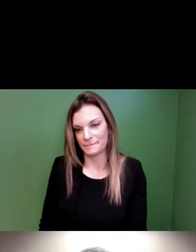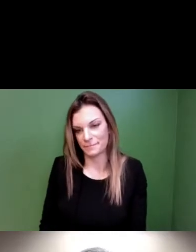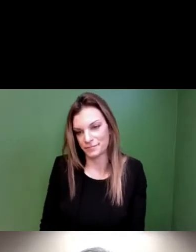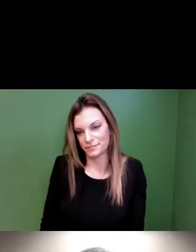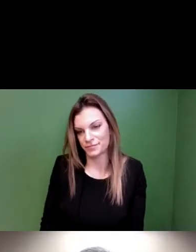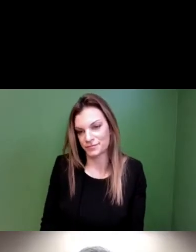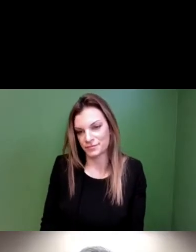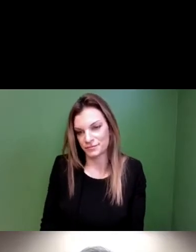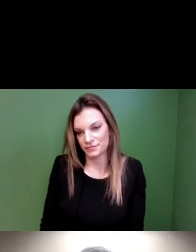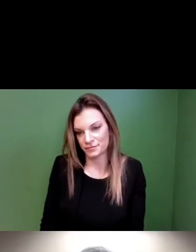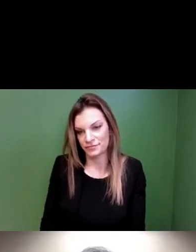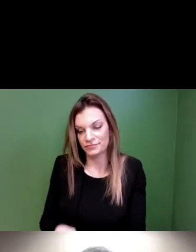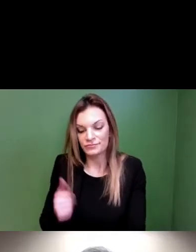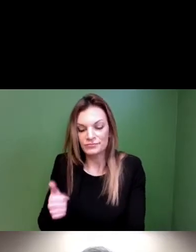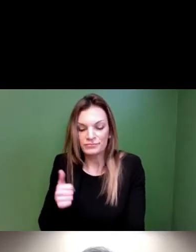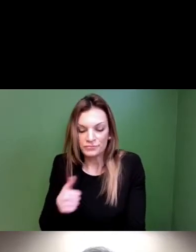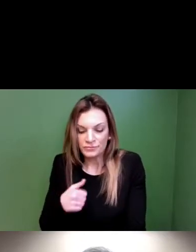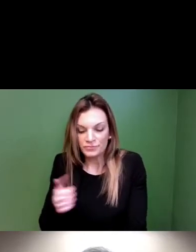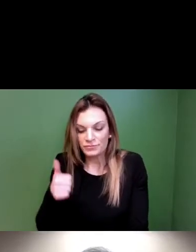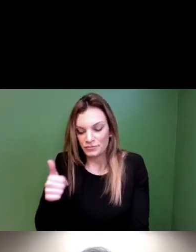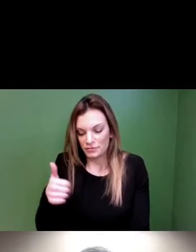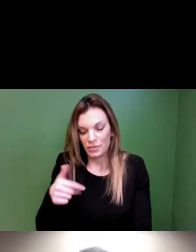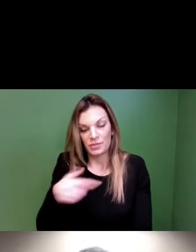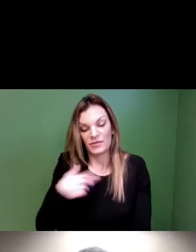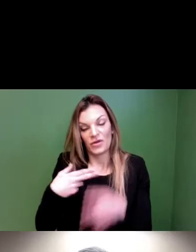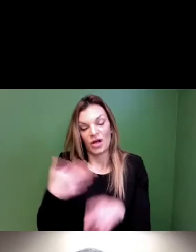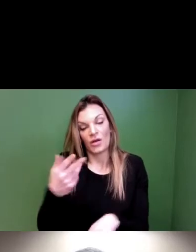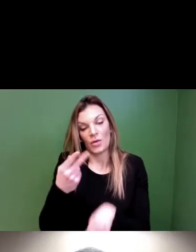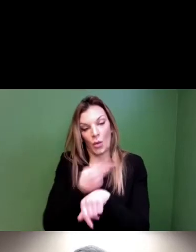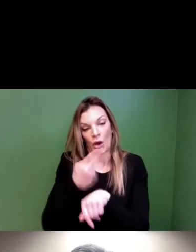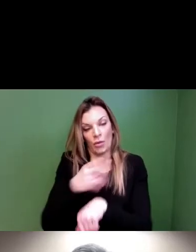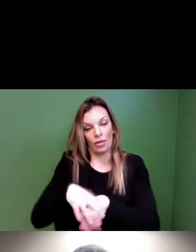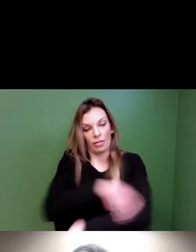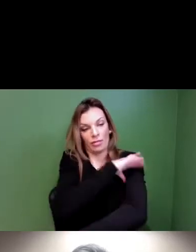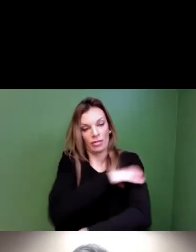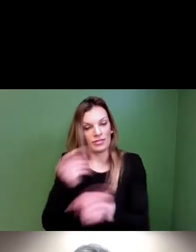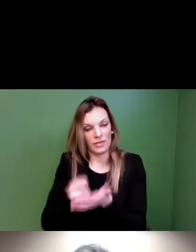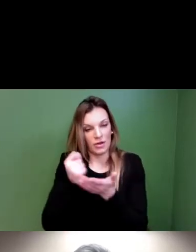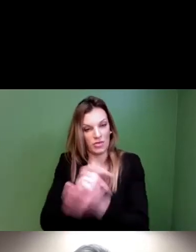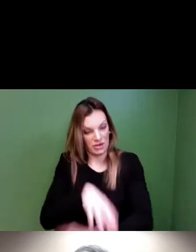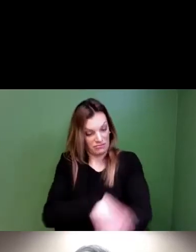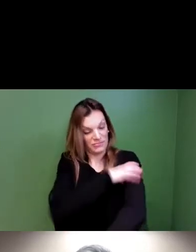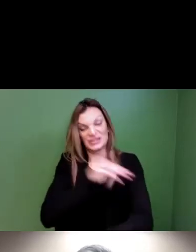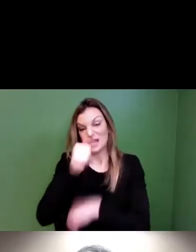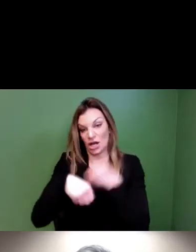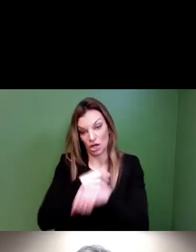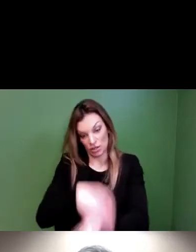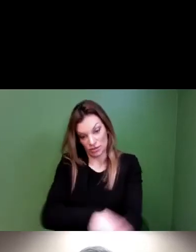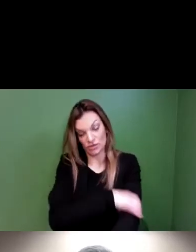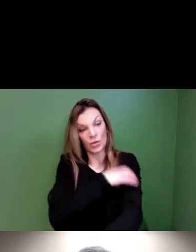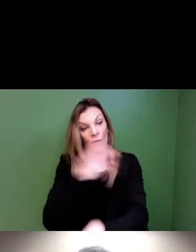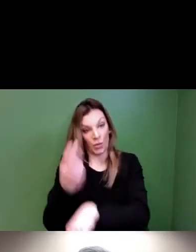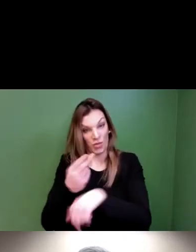forward, he gets his wearable therapy sleeve, and it's now been 10 years. He's been wearing the sleeve for 10 years. David is